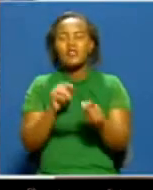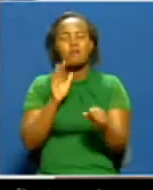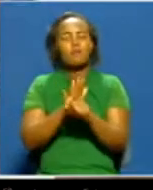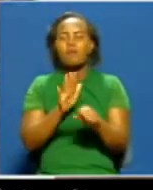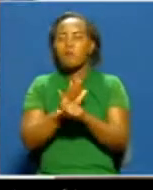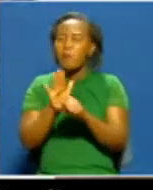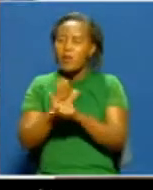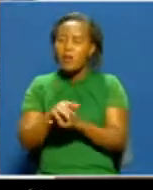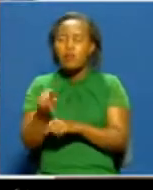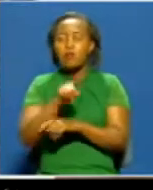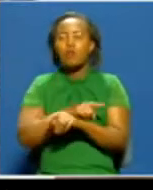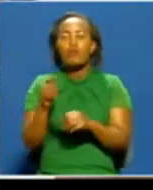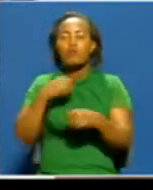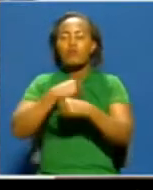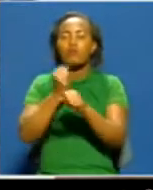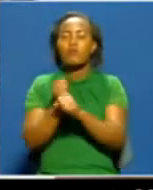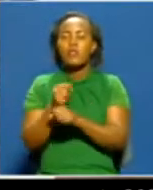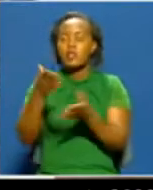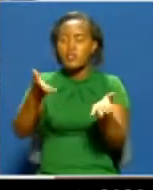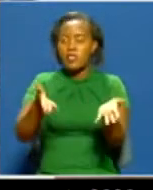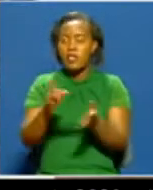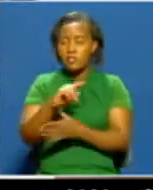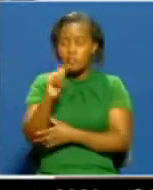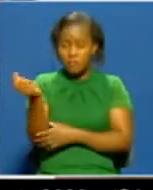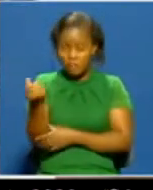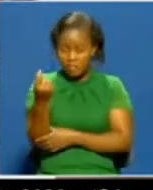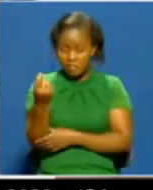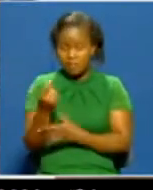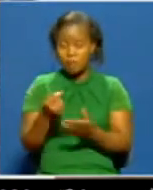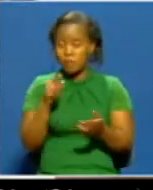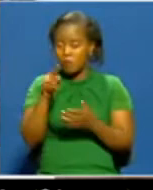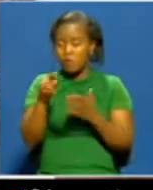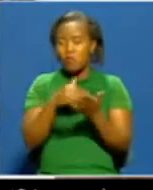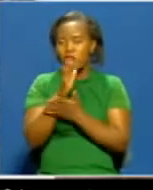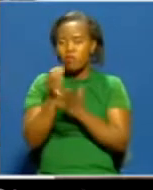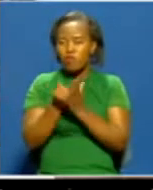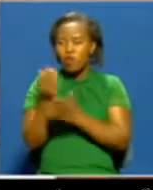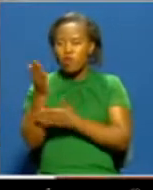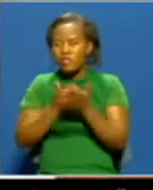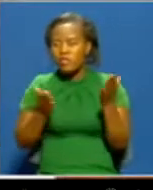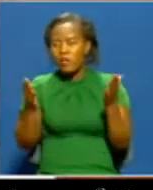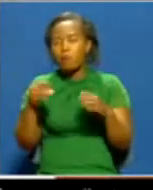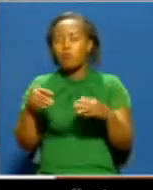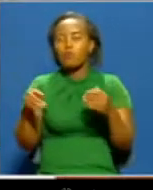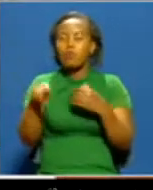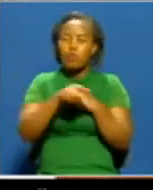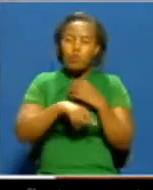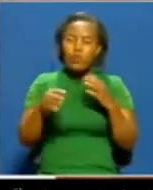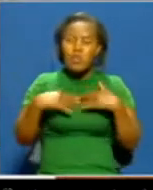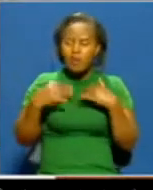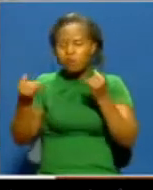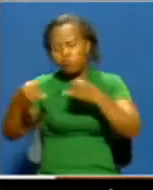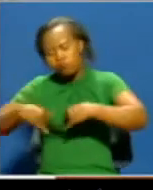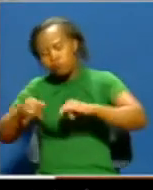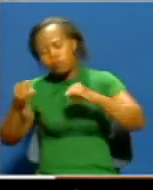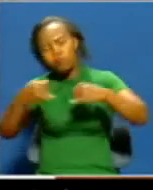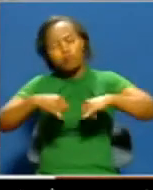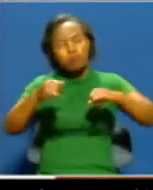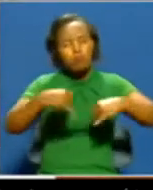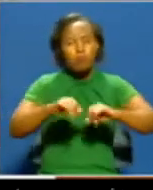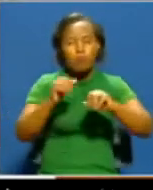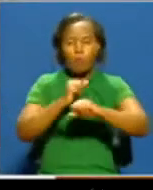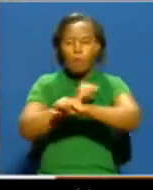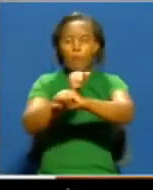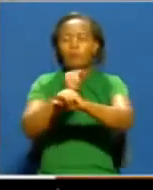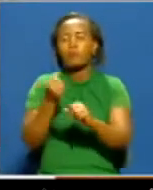going to produce from the same. So these are some of what I call the silver lining, you know, from the pandemic. The president spoke